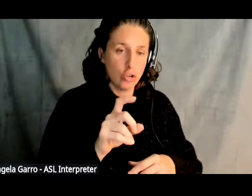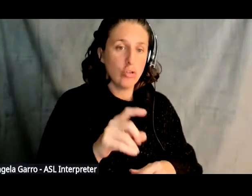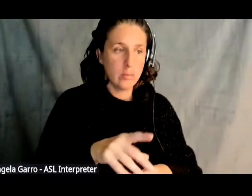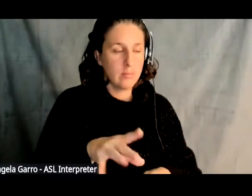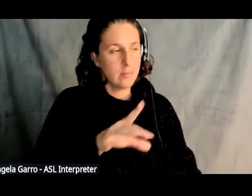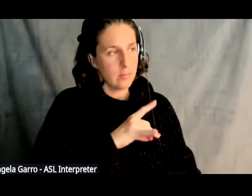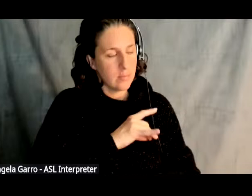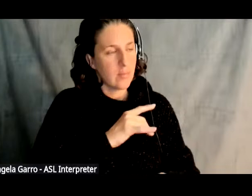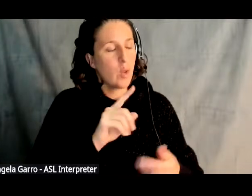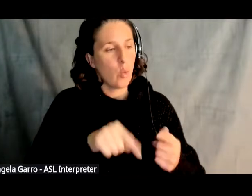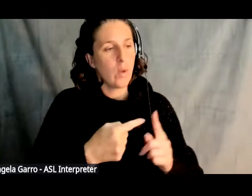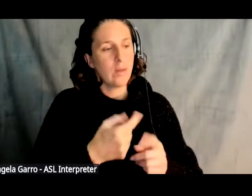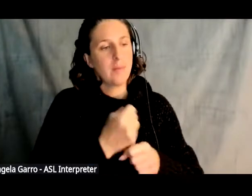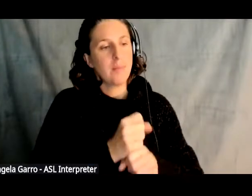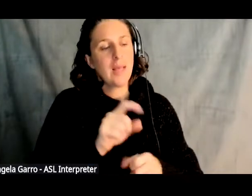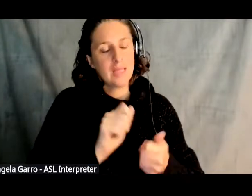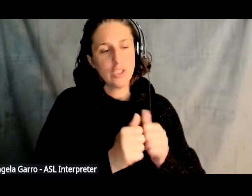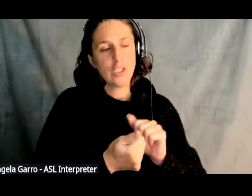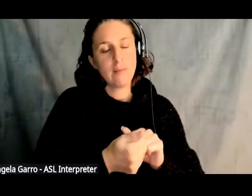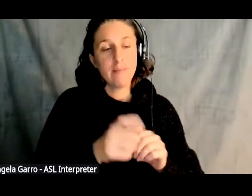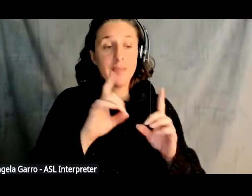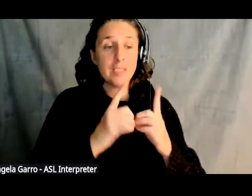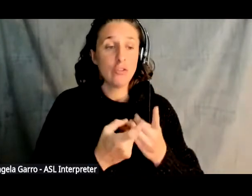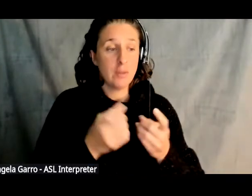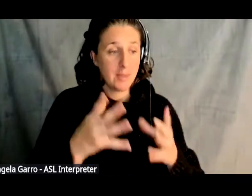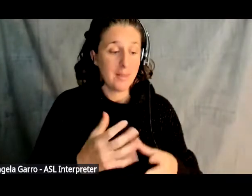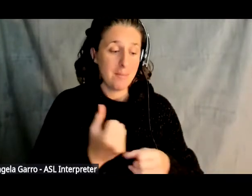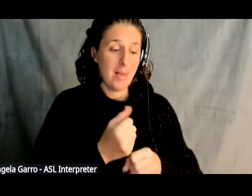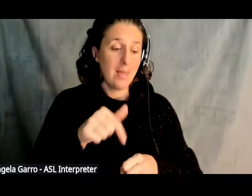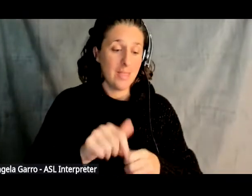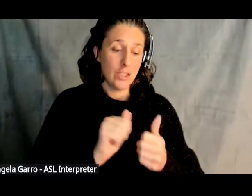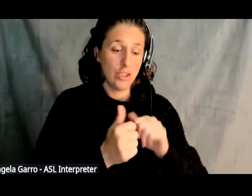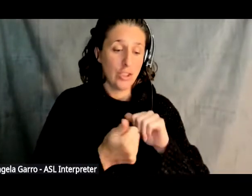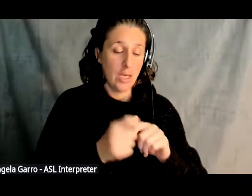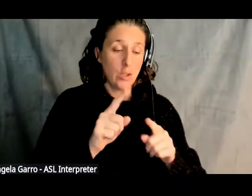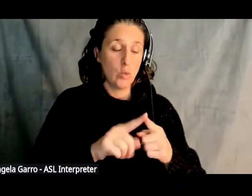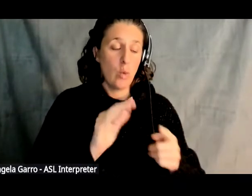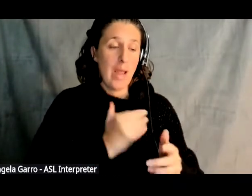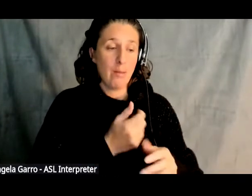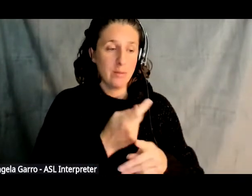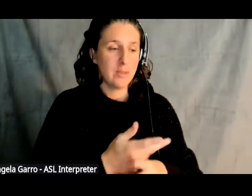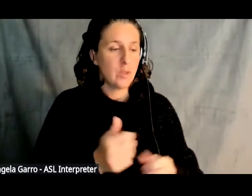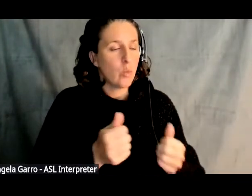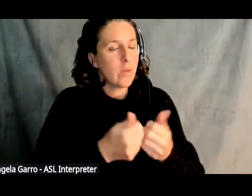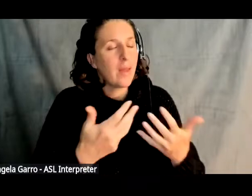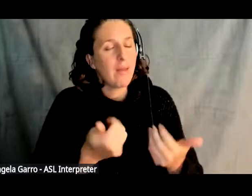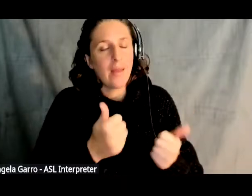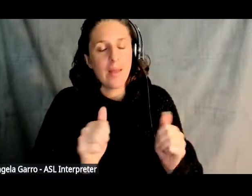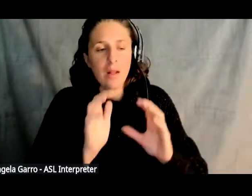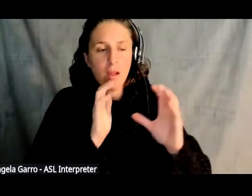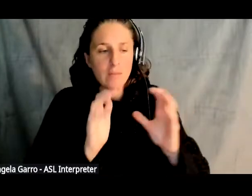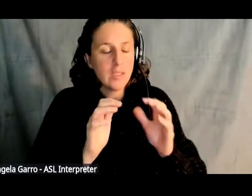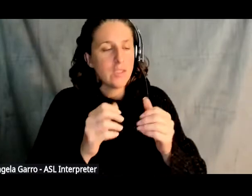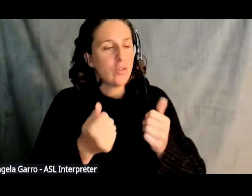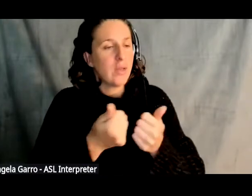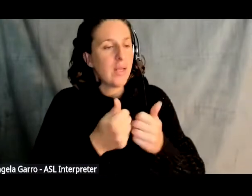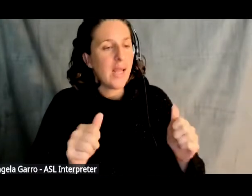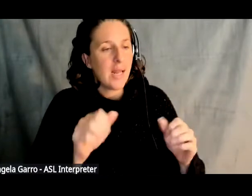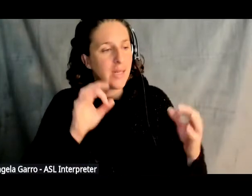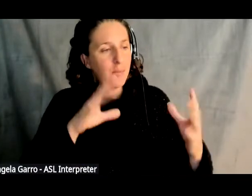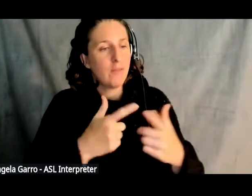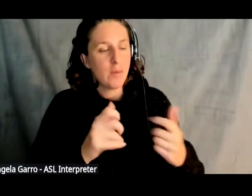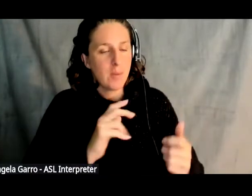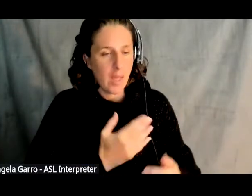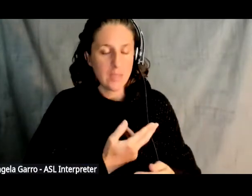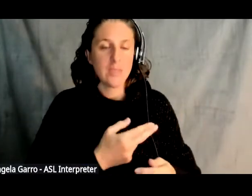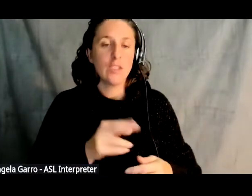these changes. The district administrator made this change to our supervision without any conversation or input from us. Remote supervision